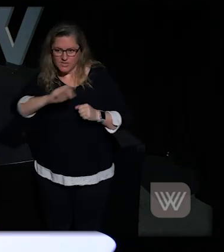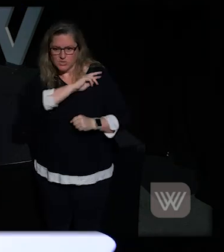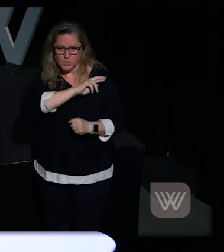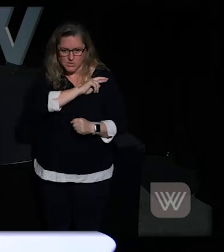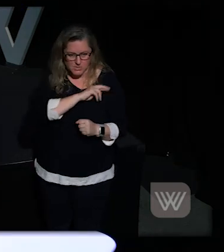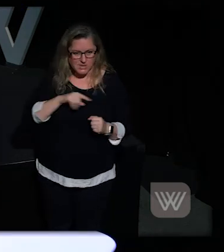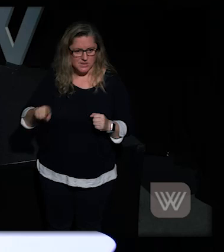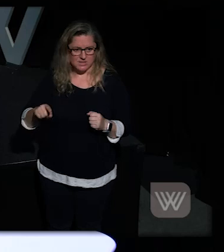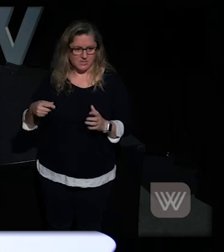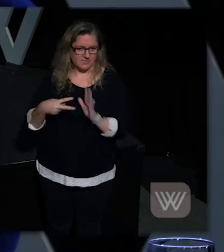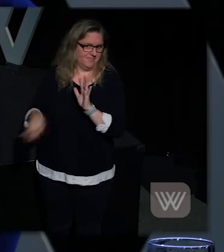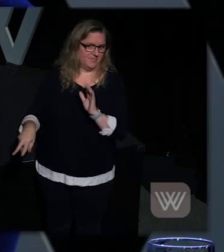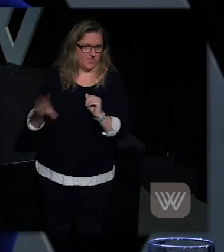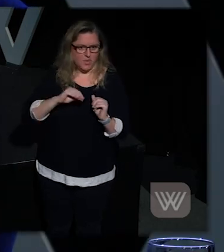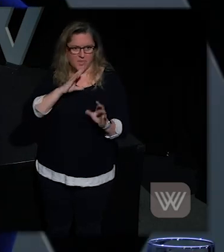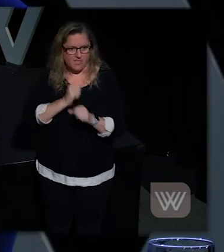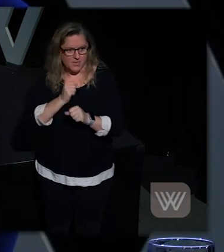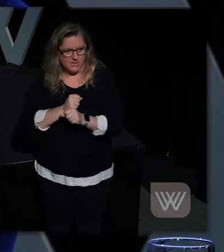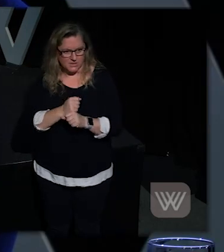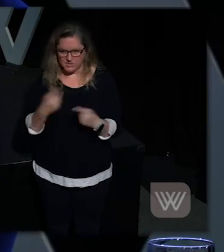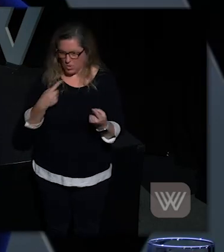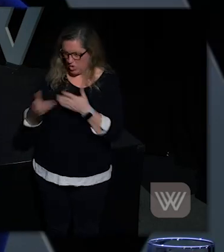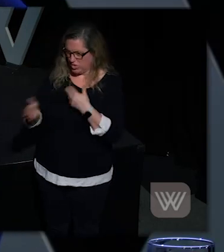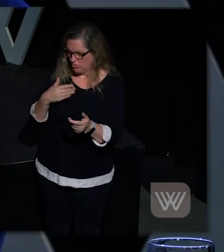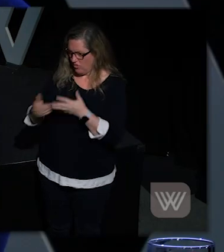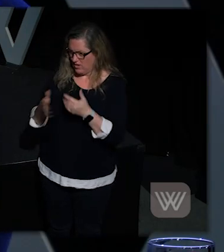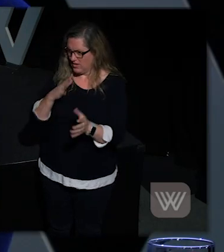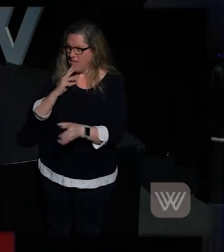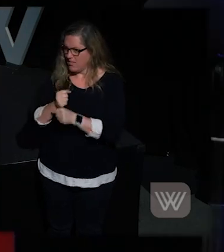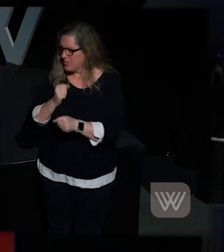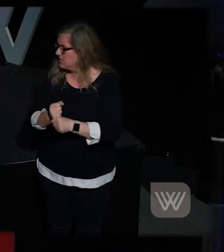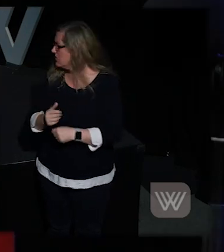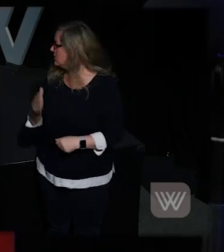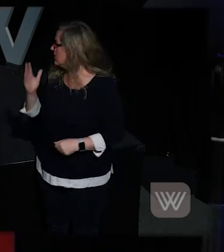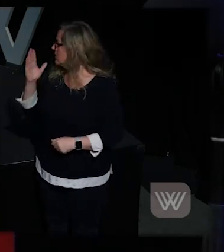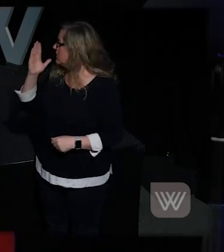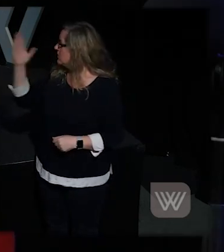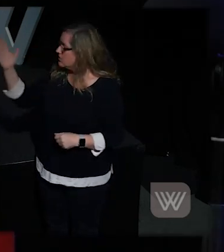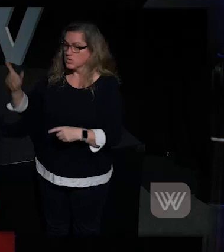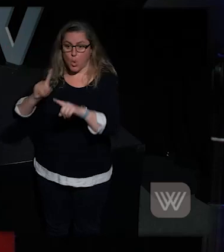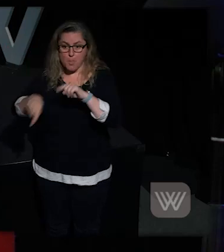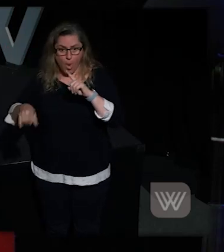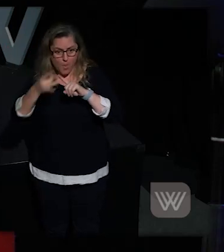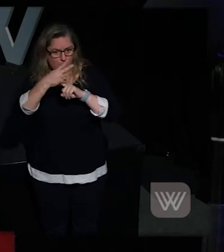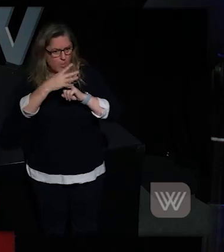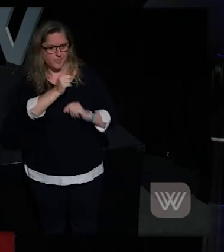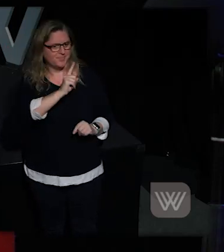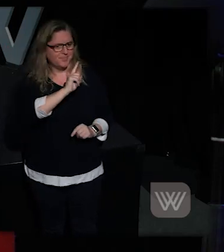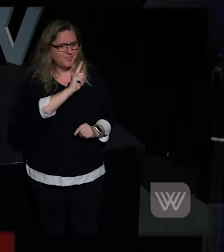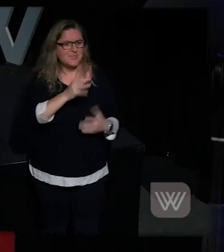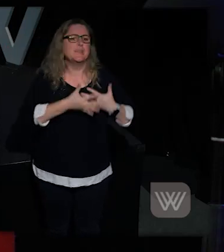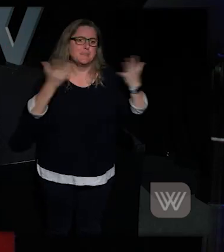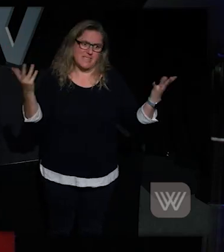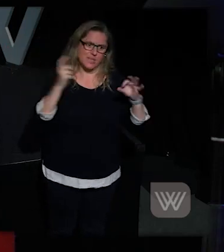and the government. I mean, who's running the government? What do you see as priority one? Obviously, this is a huge